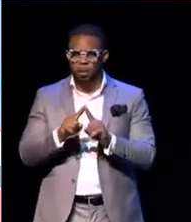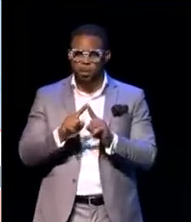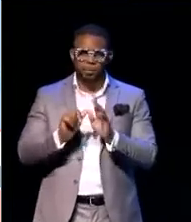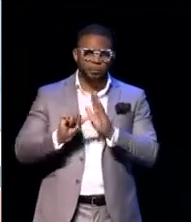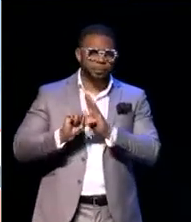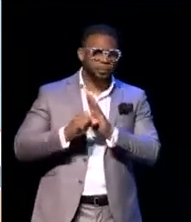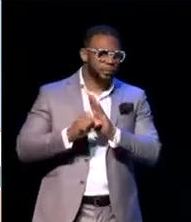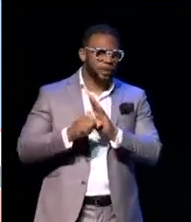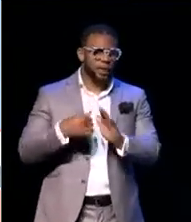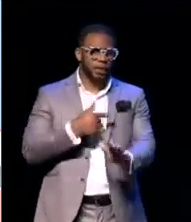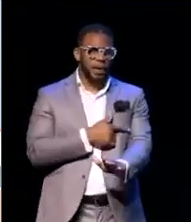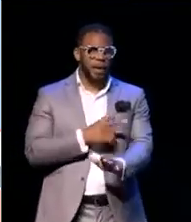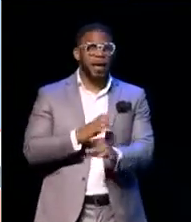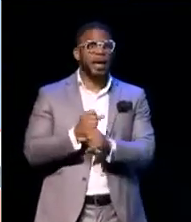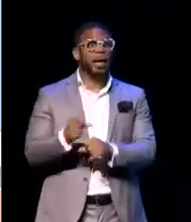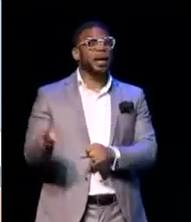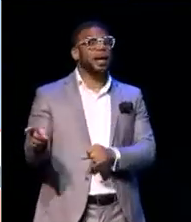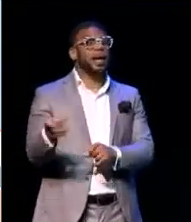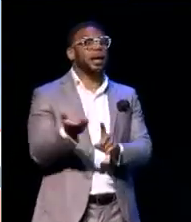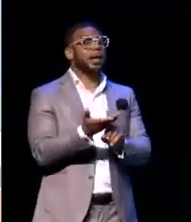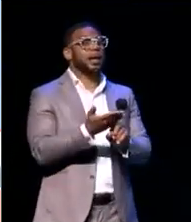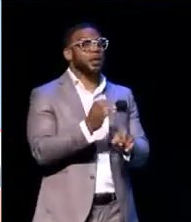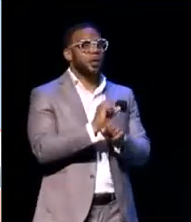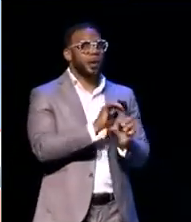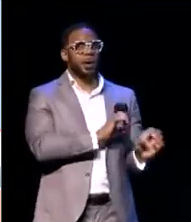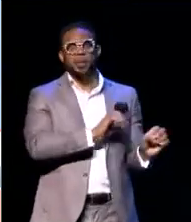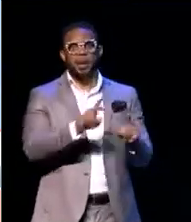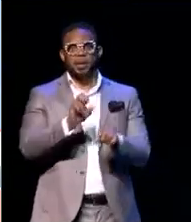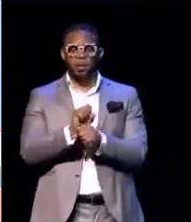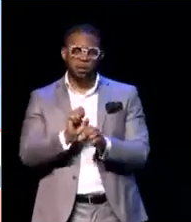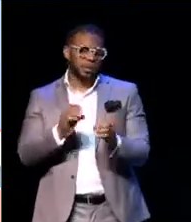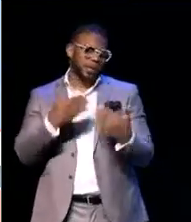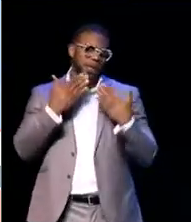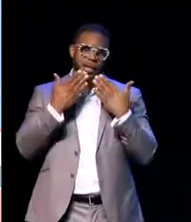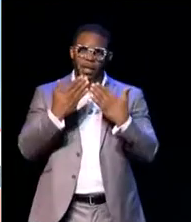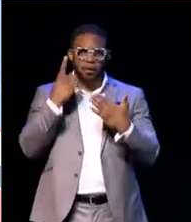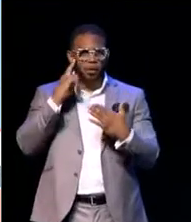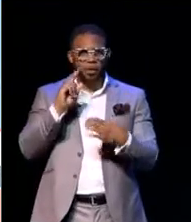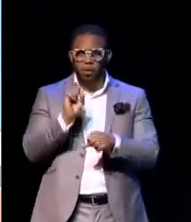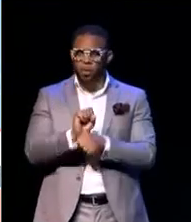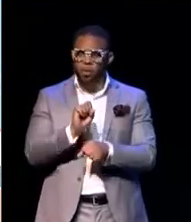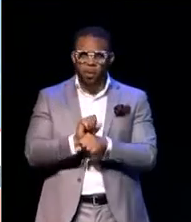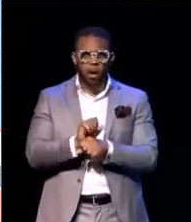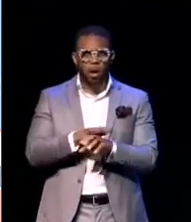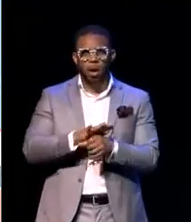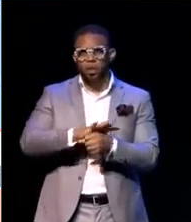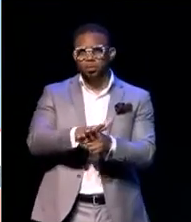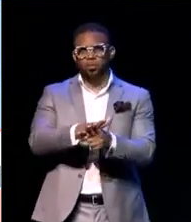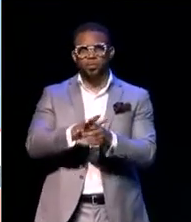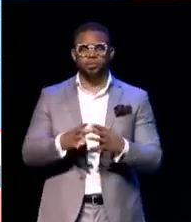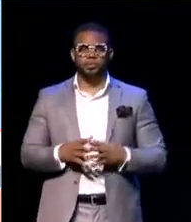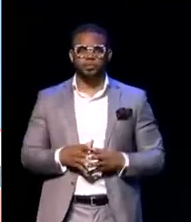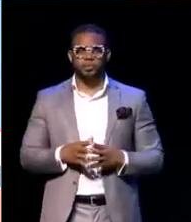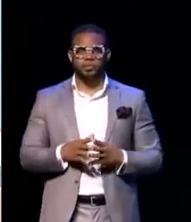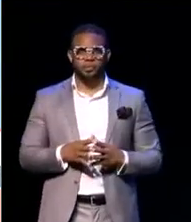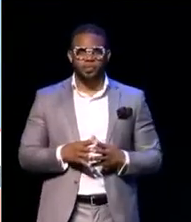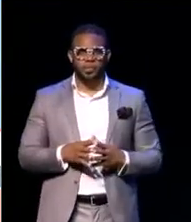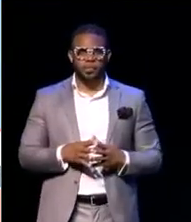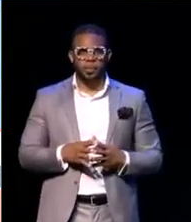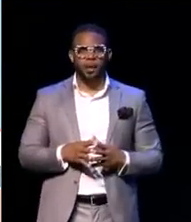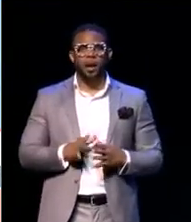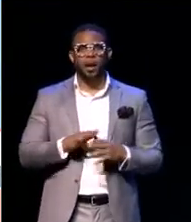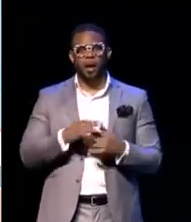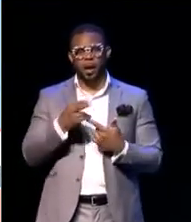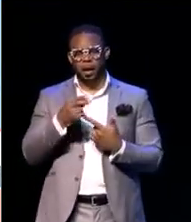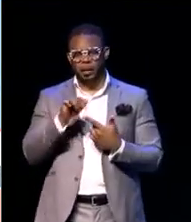vaccine and getting their workers back to work. So thank you for your work on COVID-19, on